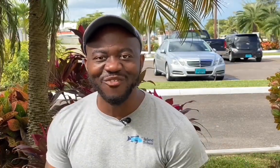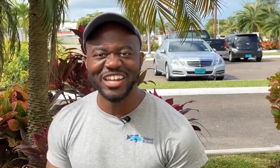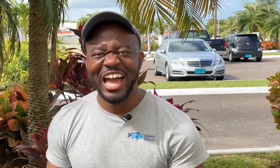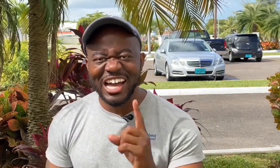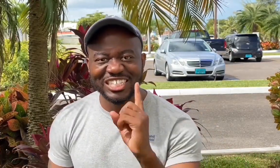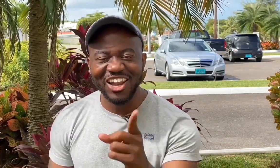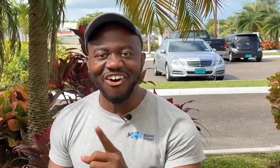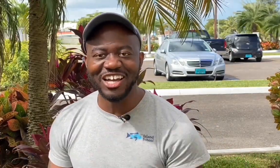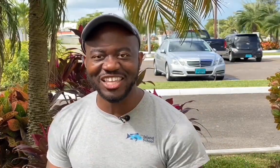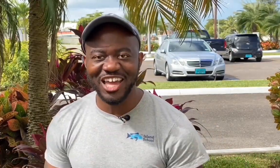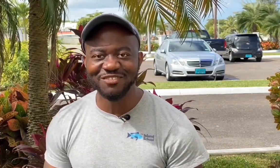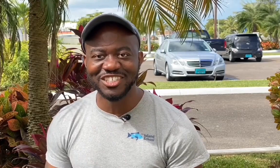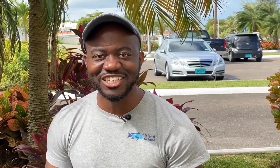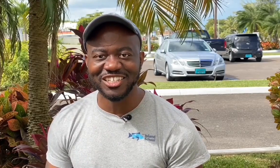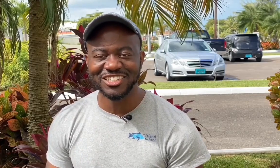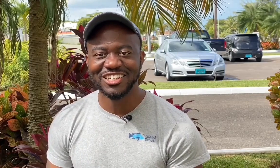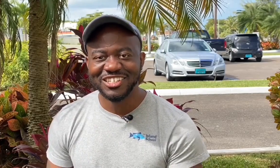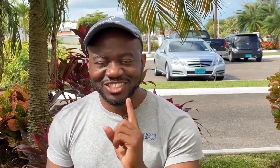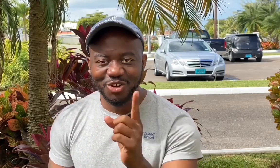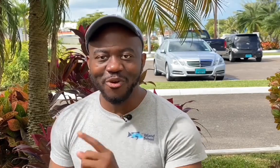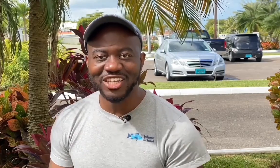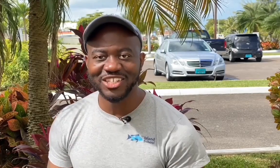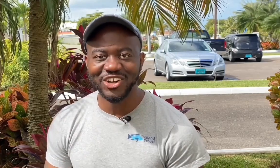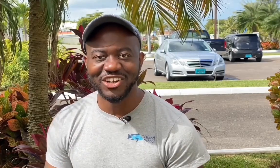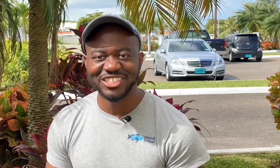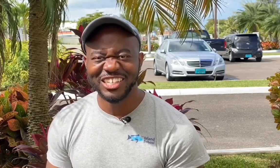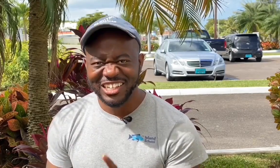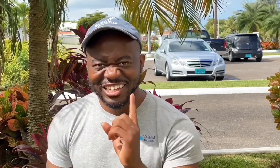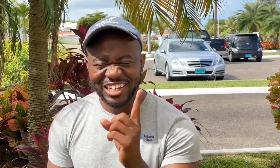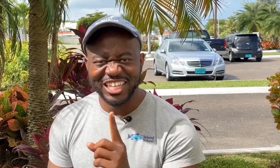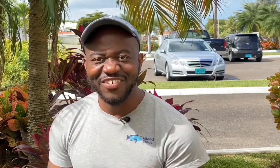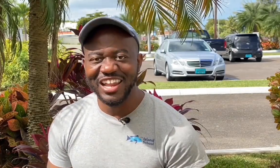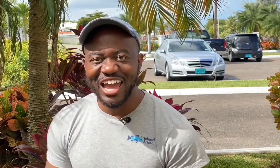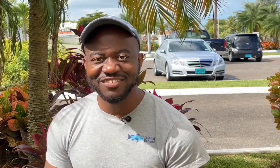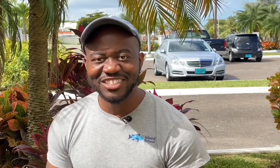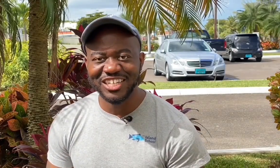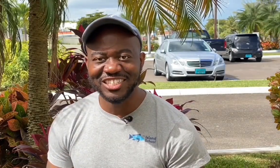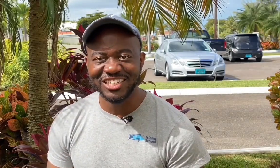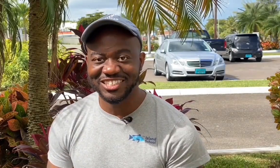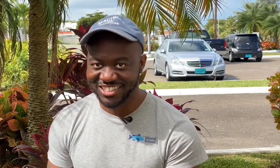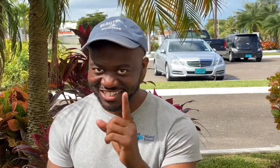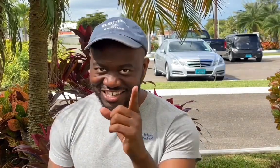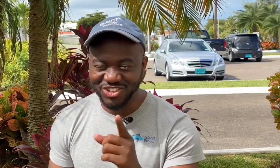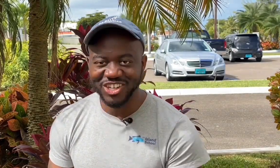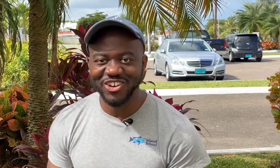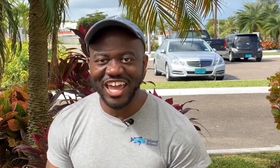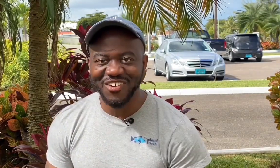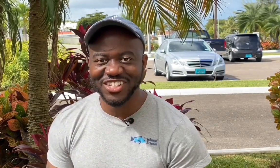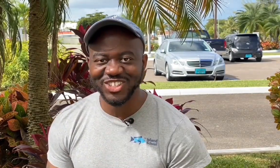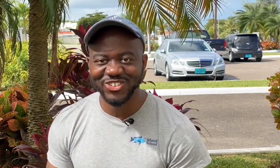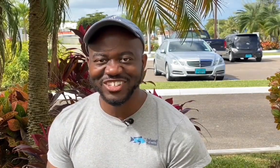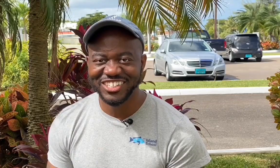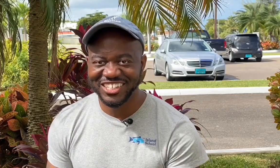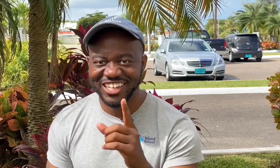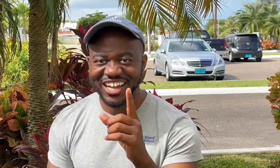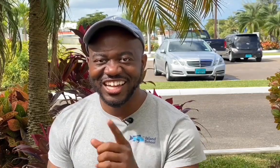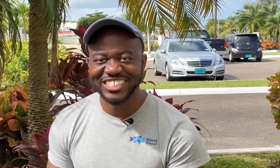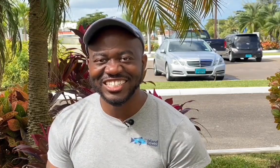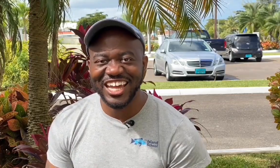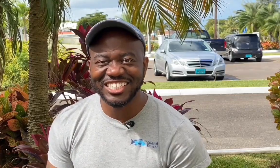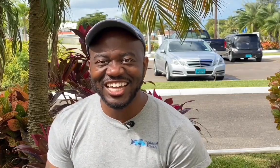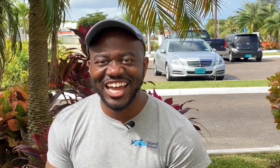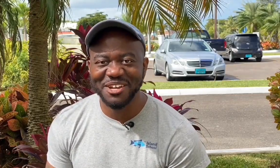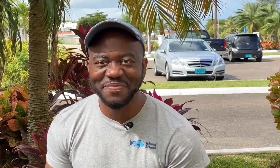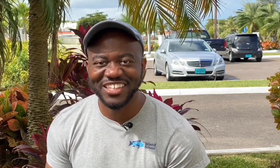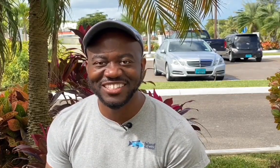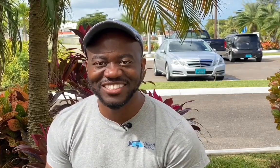to heaven as long as they have Jesus. So, boys and girls, let's give our lives to Jesus, and you can go to heaven too.